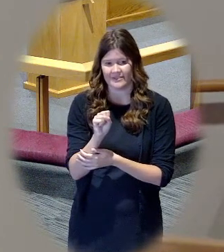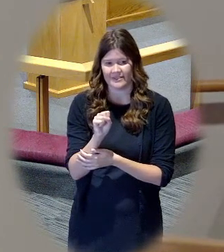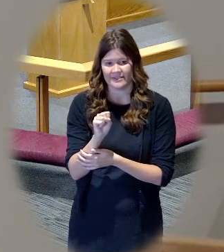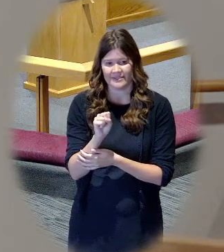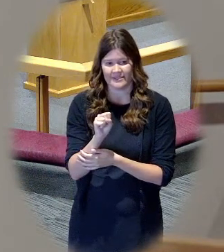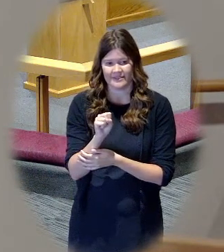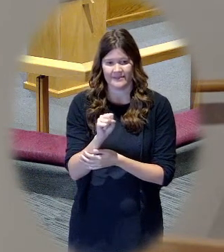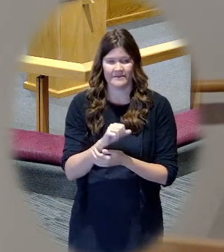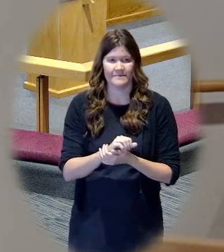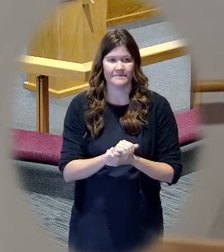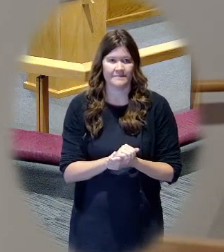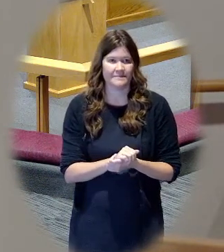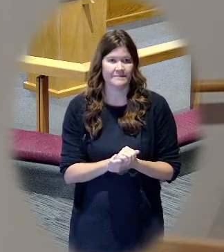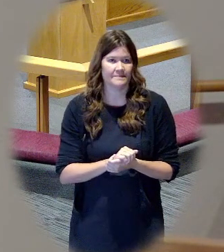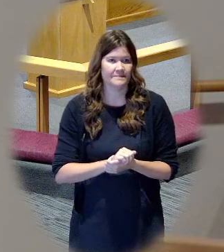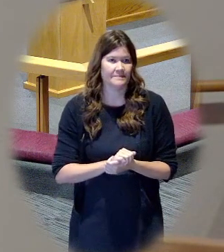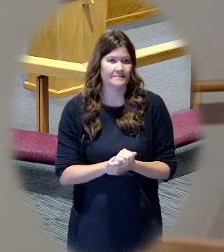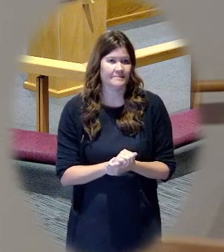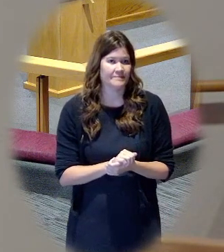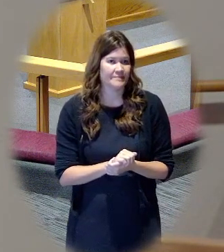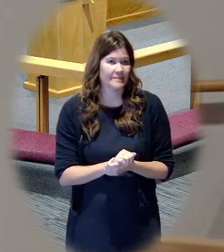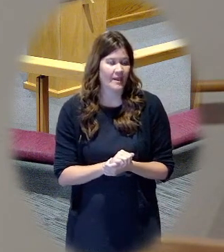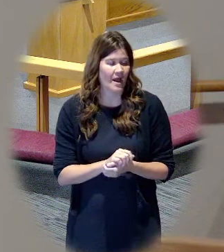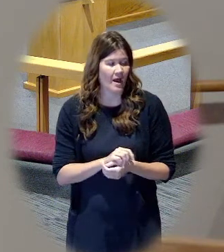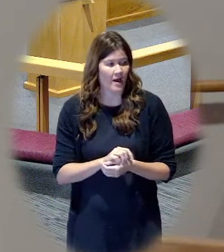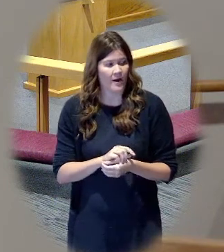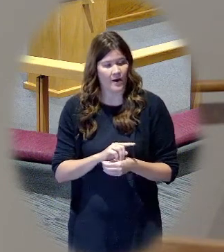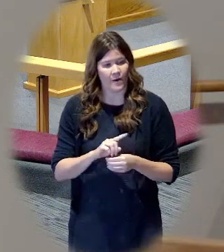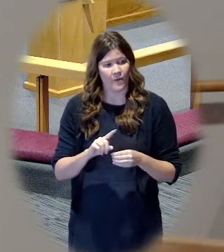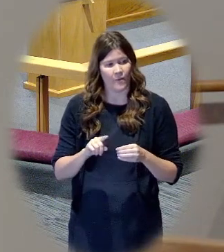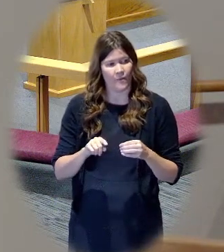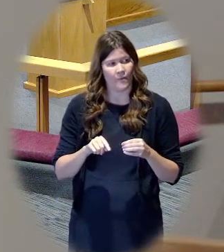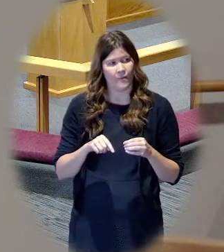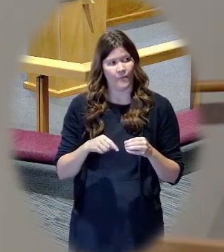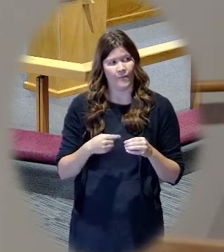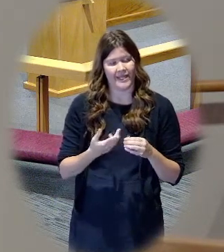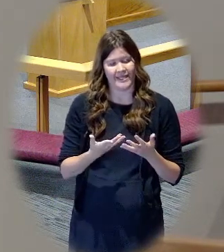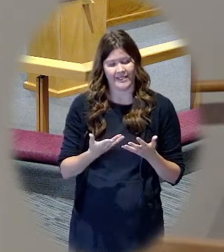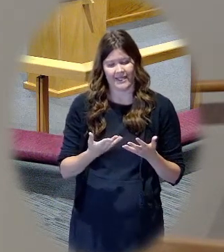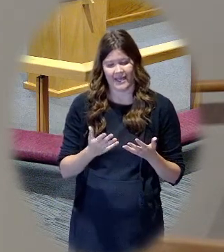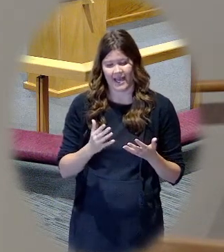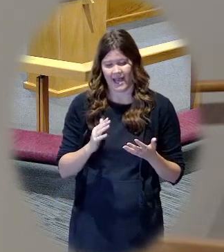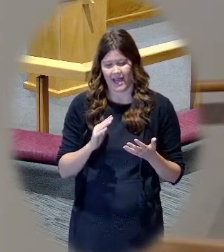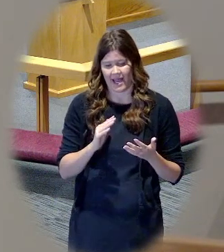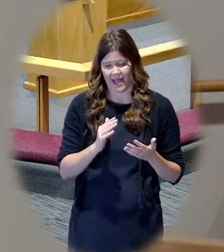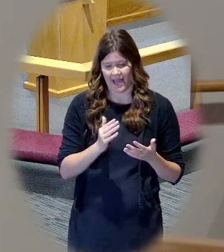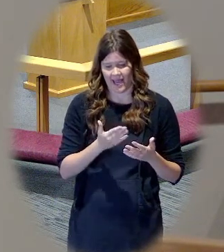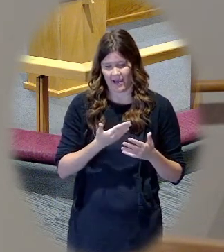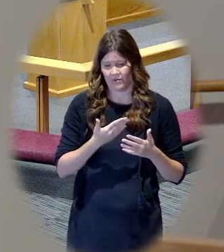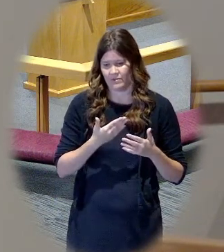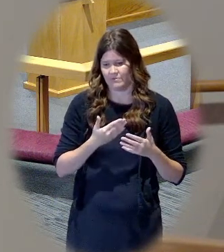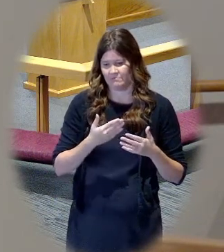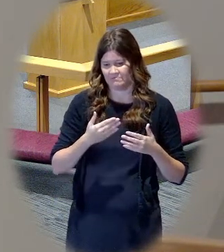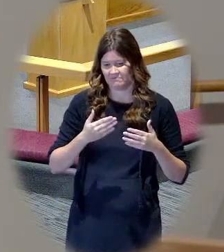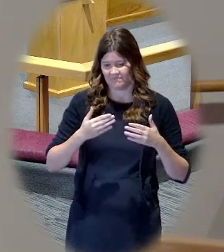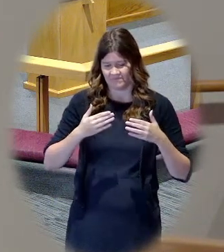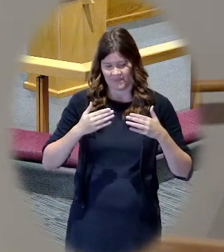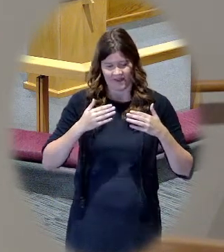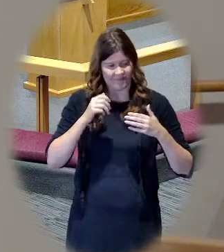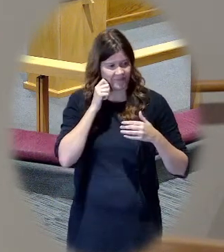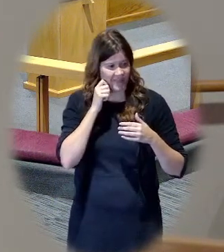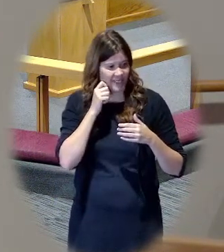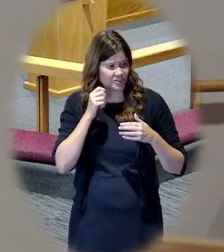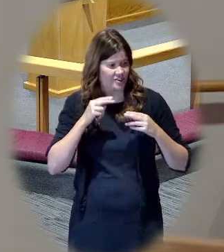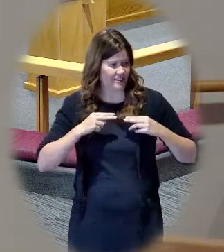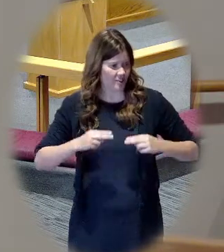Take it to the bank. When it comes to us and our fleshly humanity, the answer is decidedly no. But what's